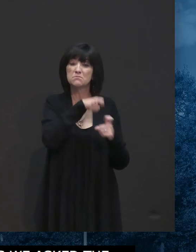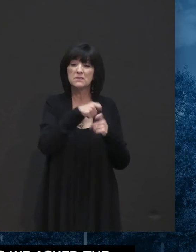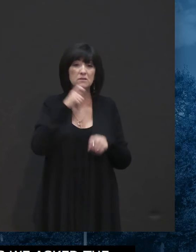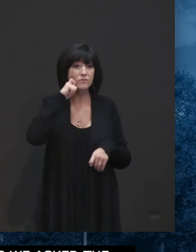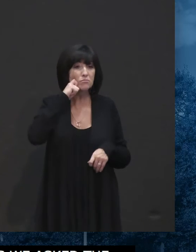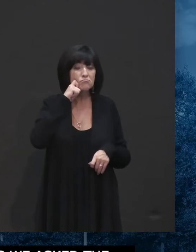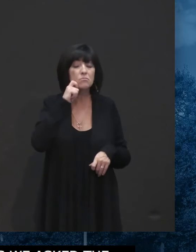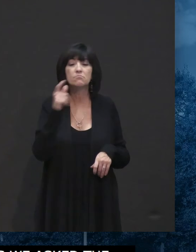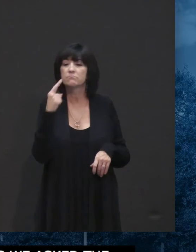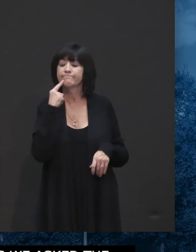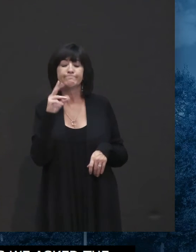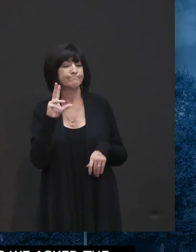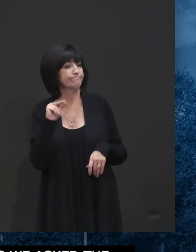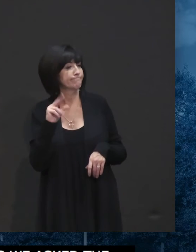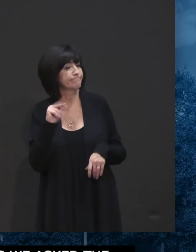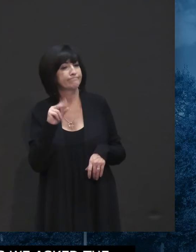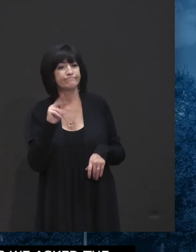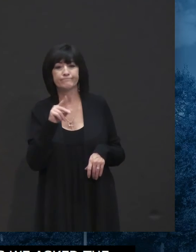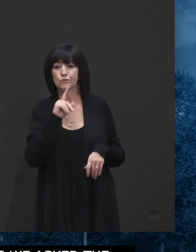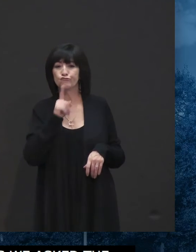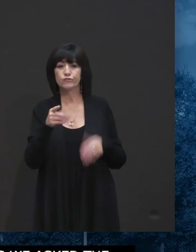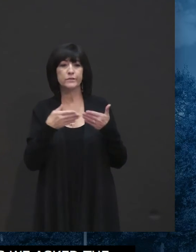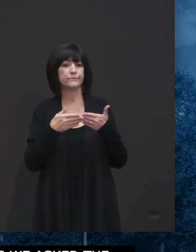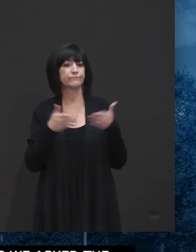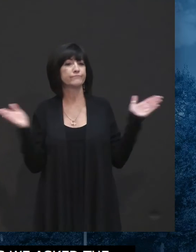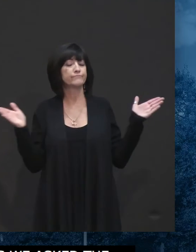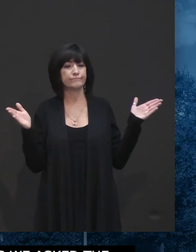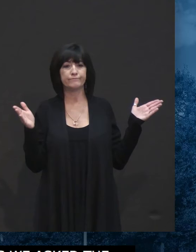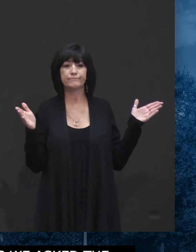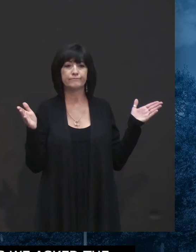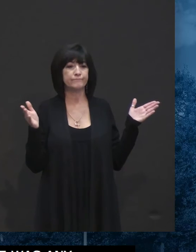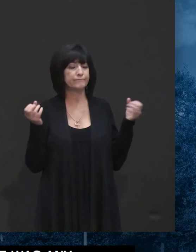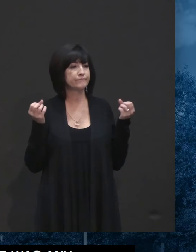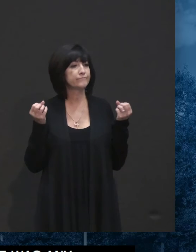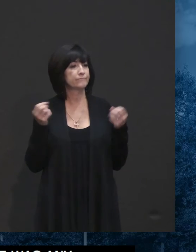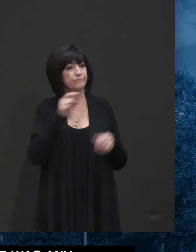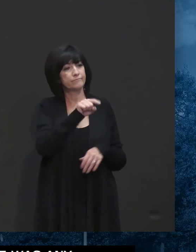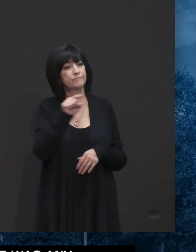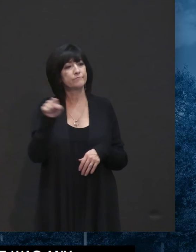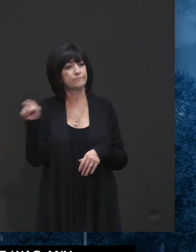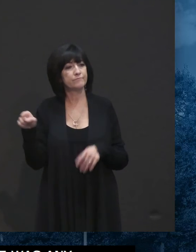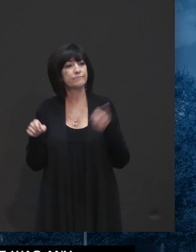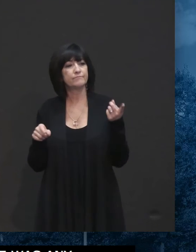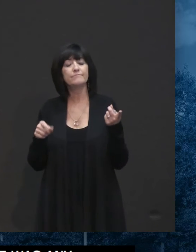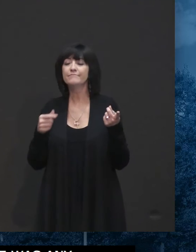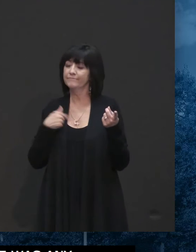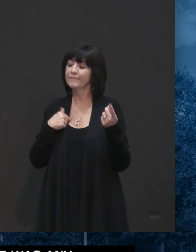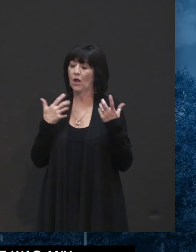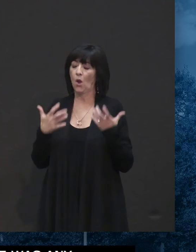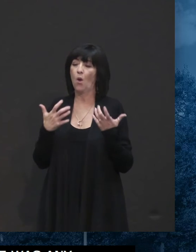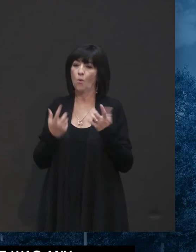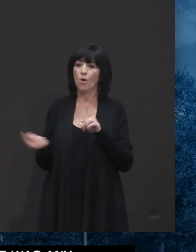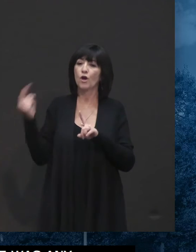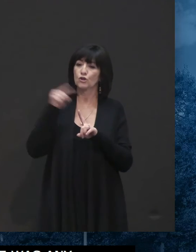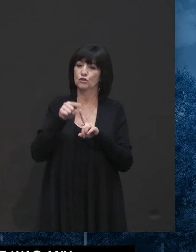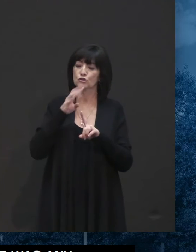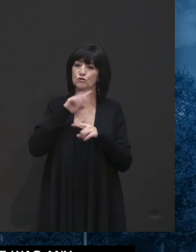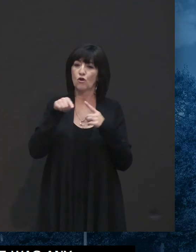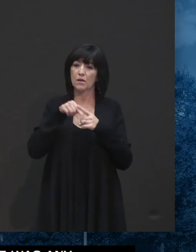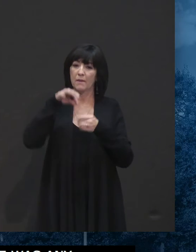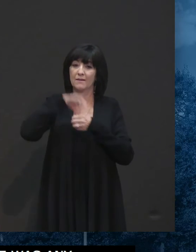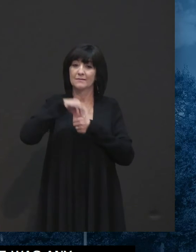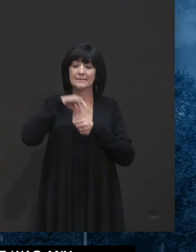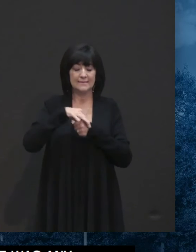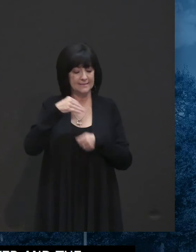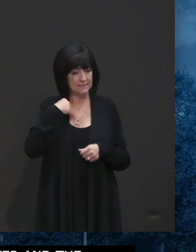folks that were coming in and needed to be hospitalized. That's interesting. Governor, I did want to talk to you about the election, which is a week away. I know that you've been staying away